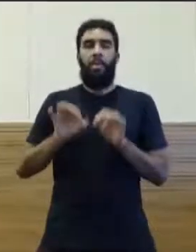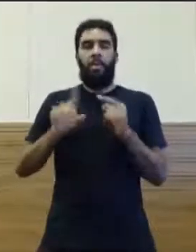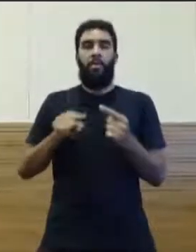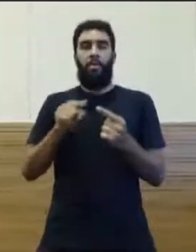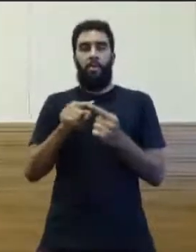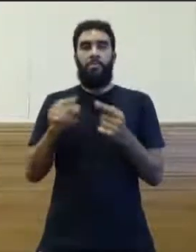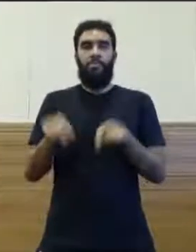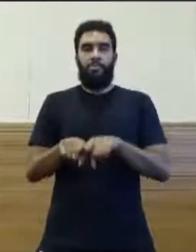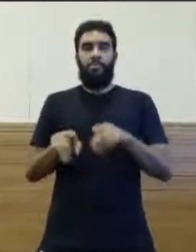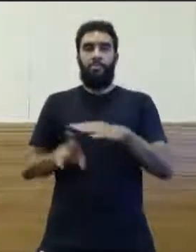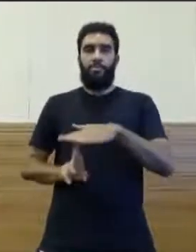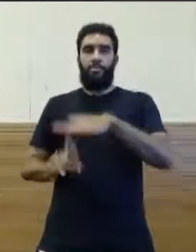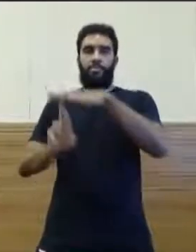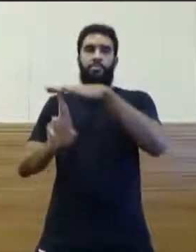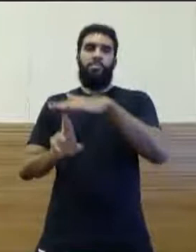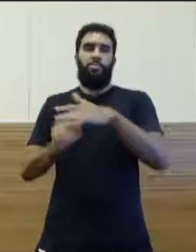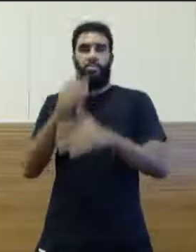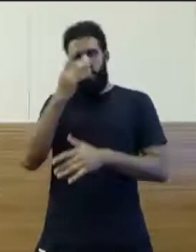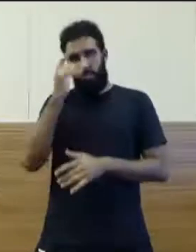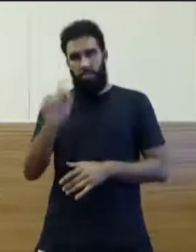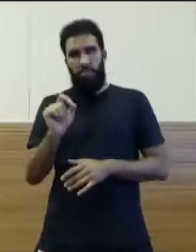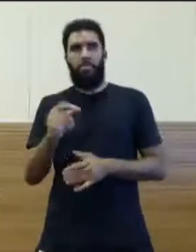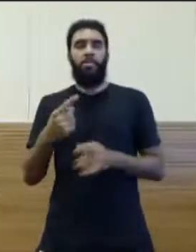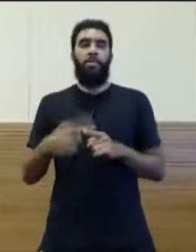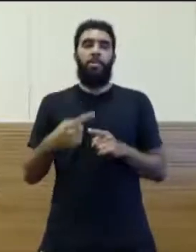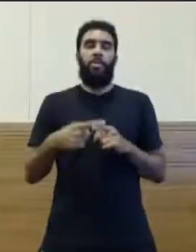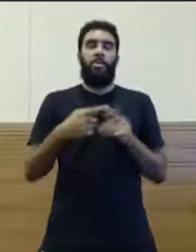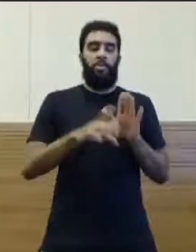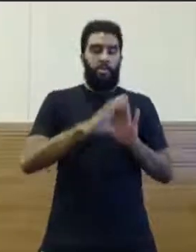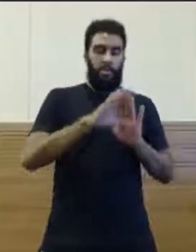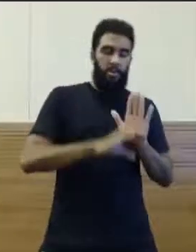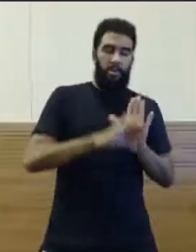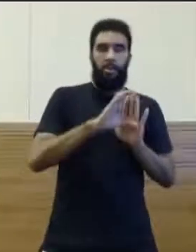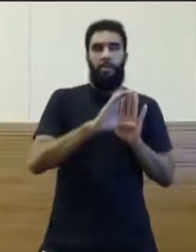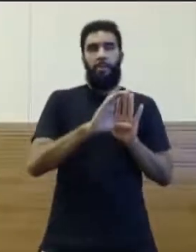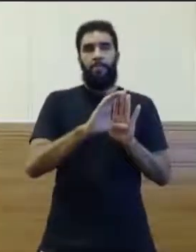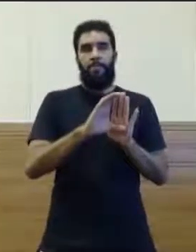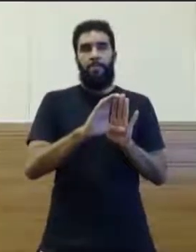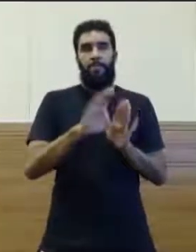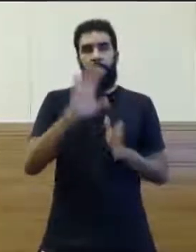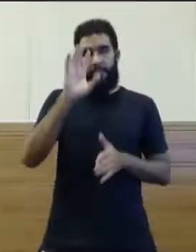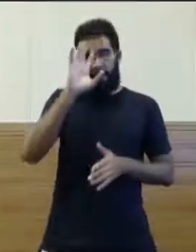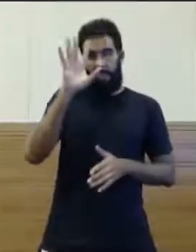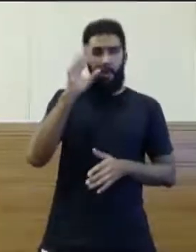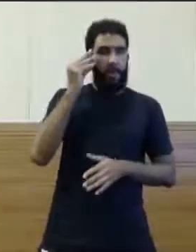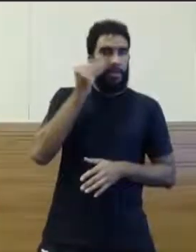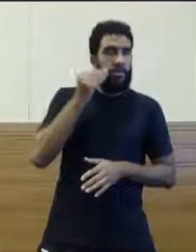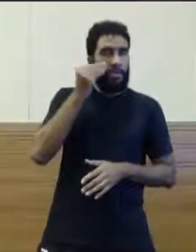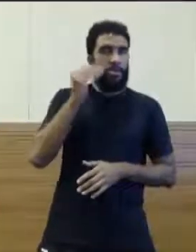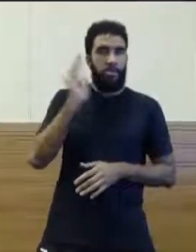objectives and the principles, which were conceptual.